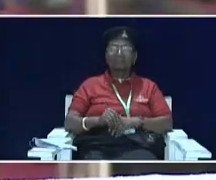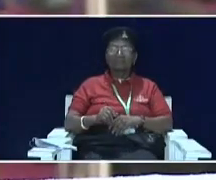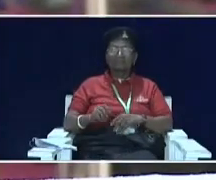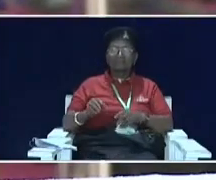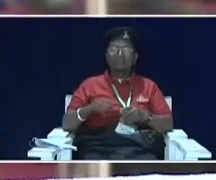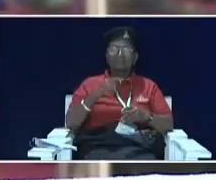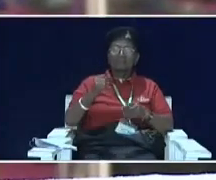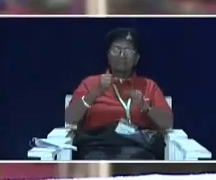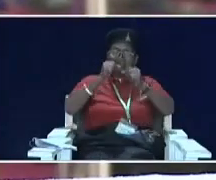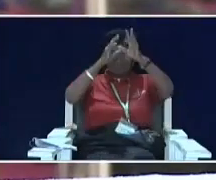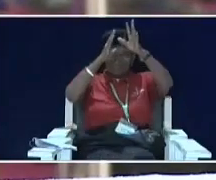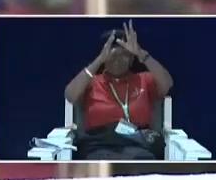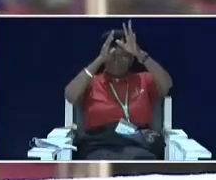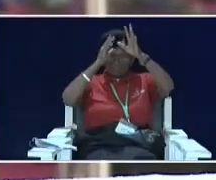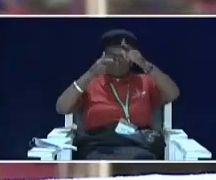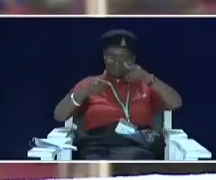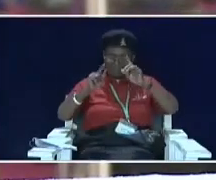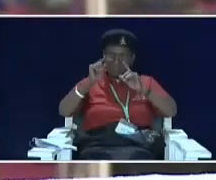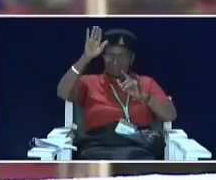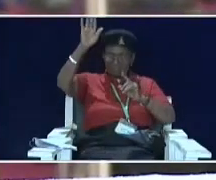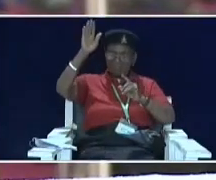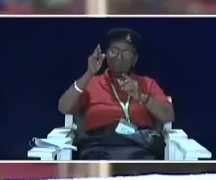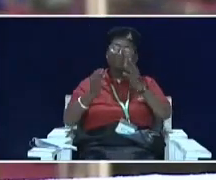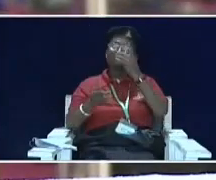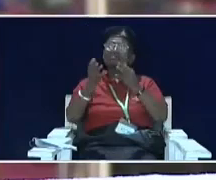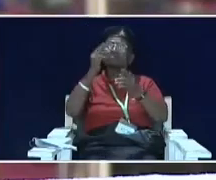let your fire fall